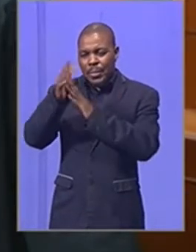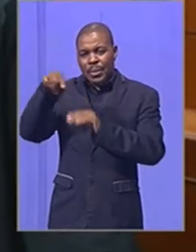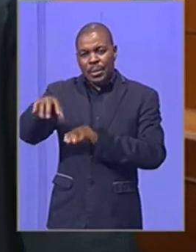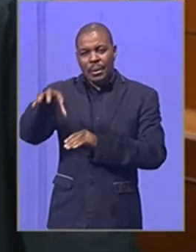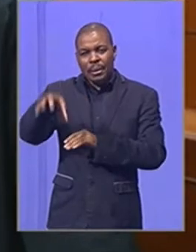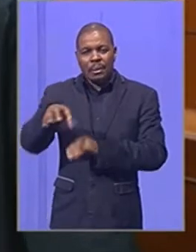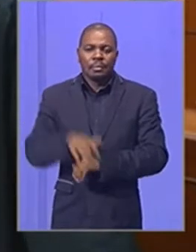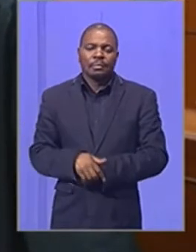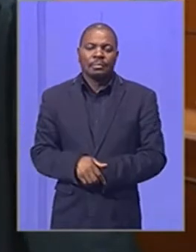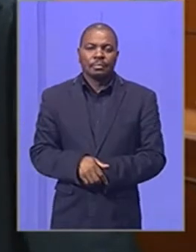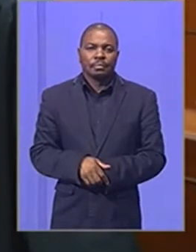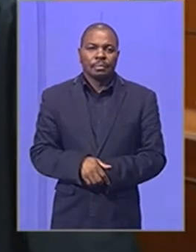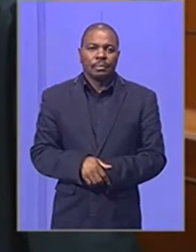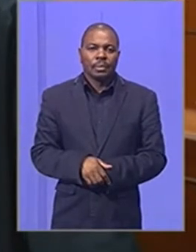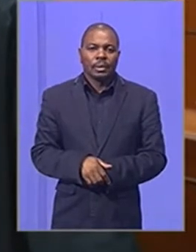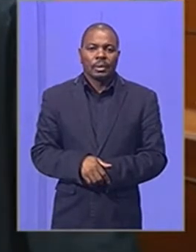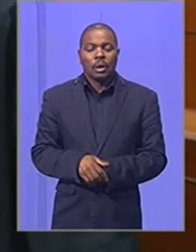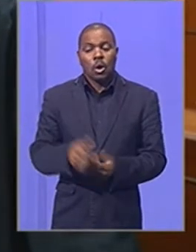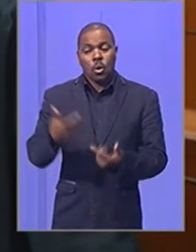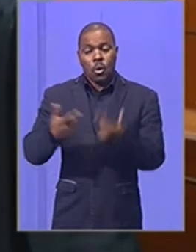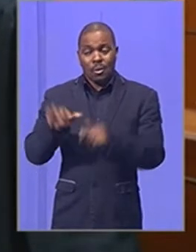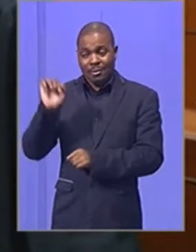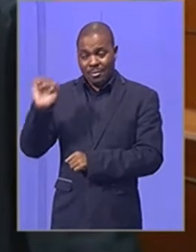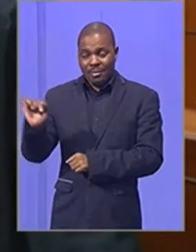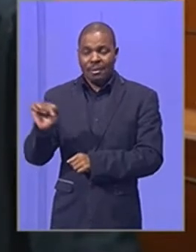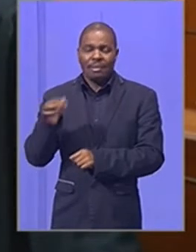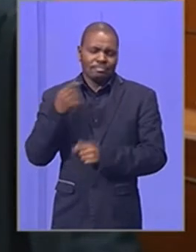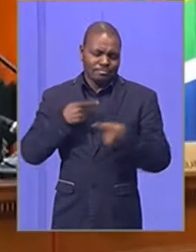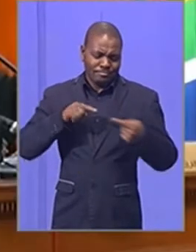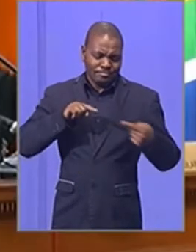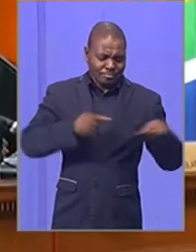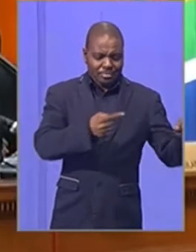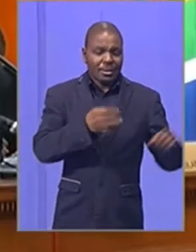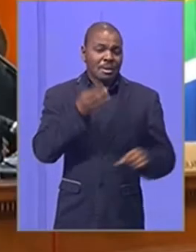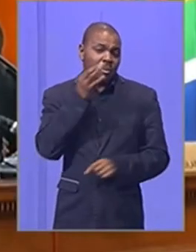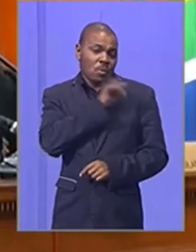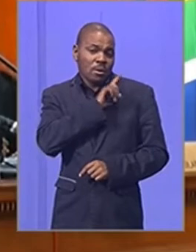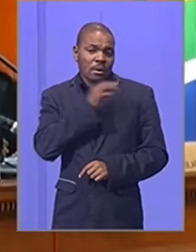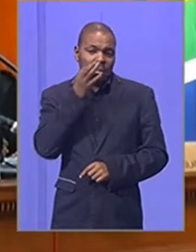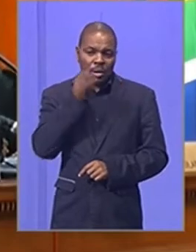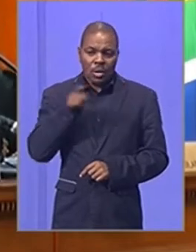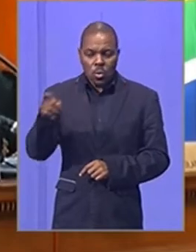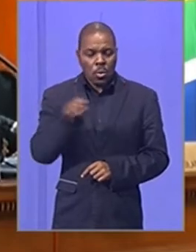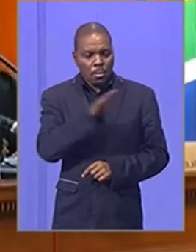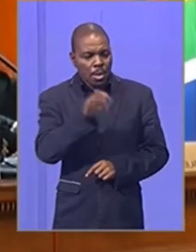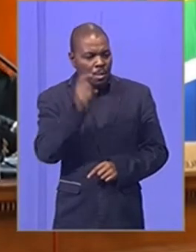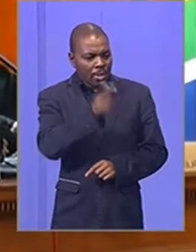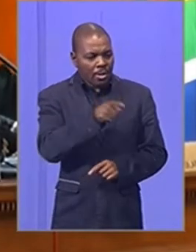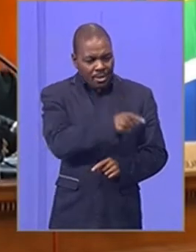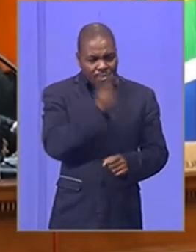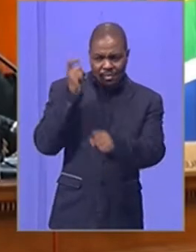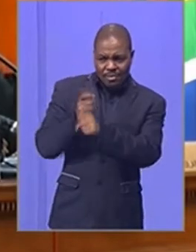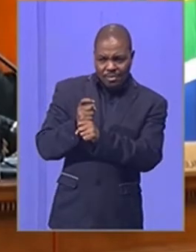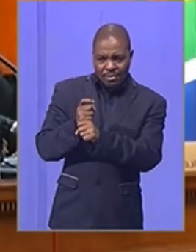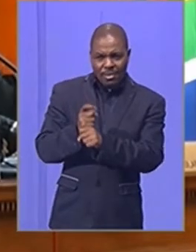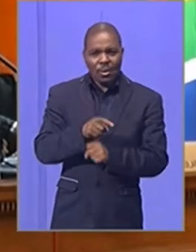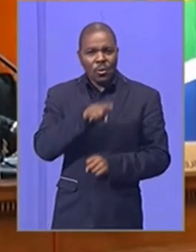tsa moaho wa parlamente. Maqwetha a hae a nganga ka hore qeto ya ho mohanela ka beili e itshitlehile